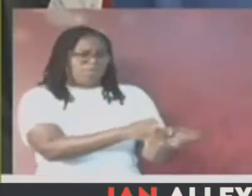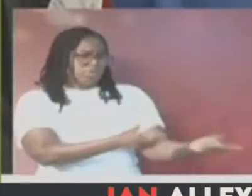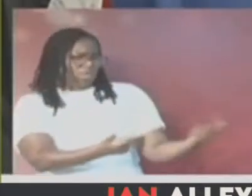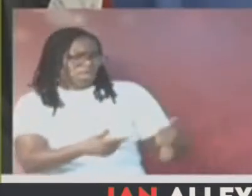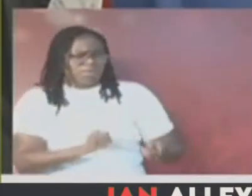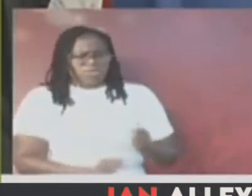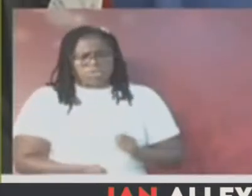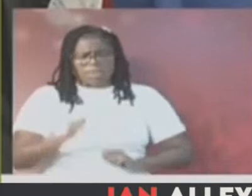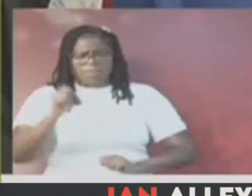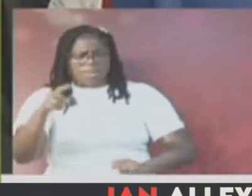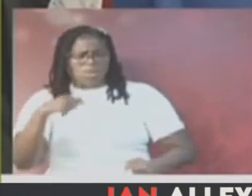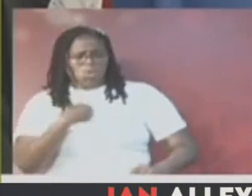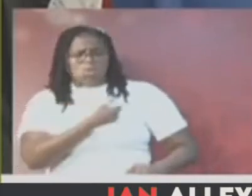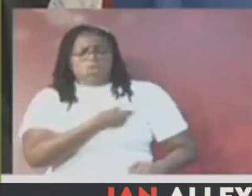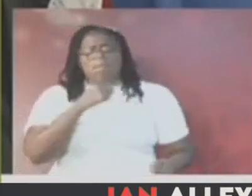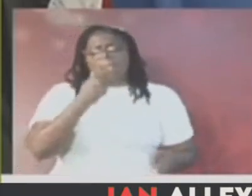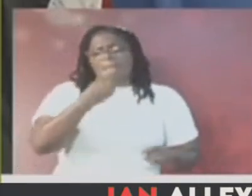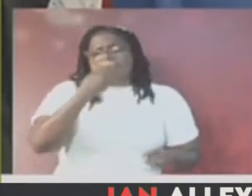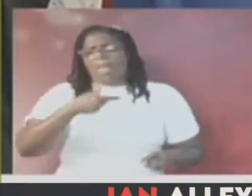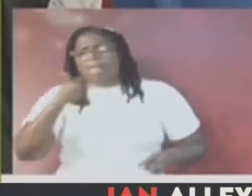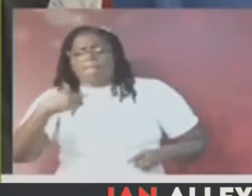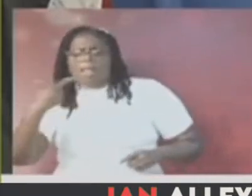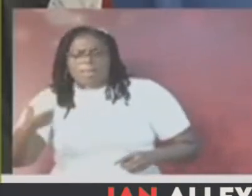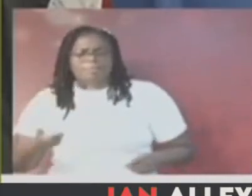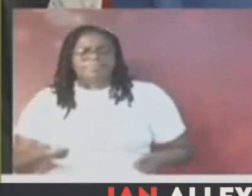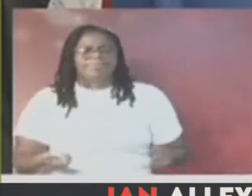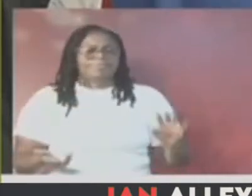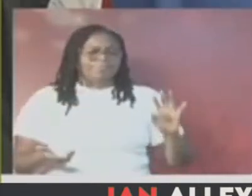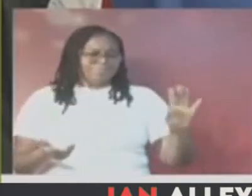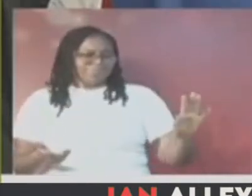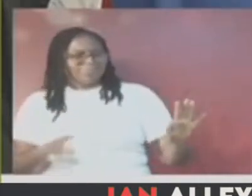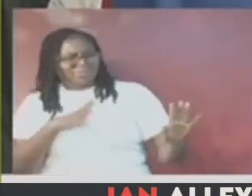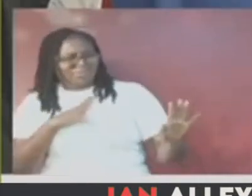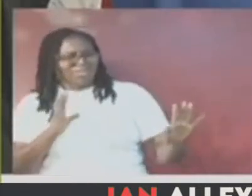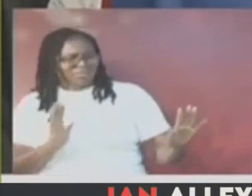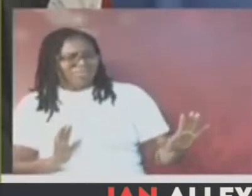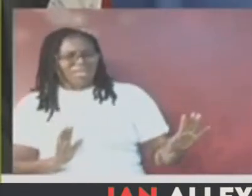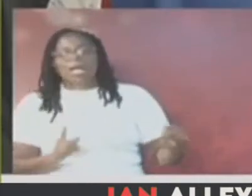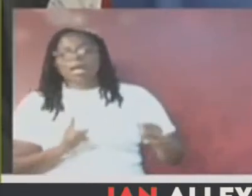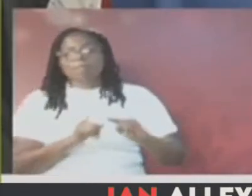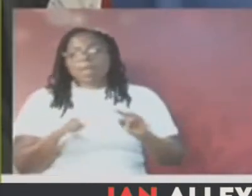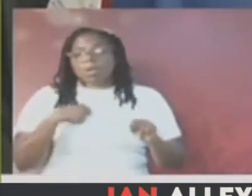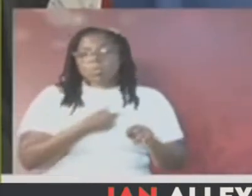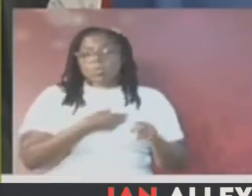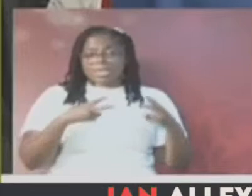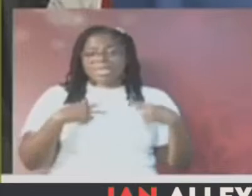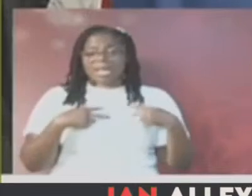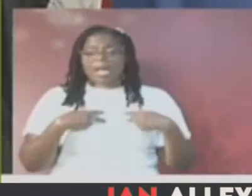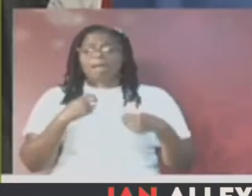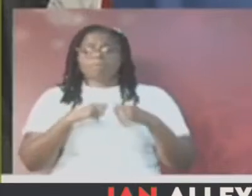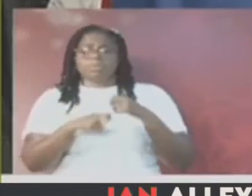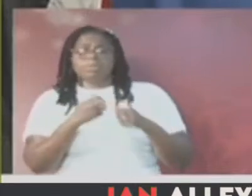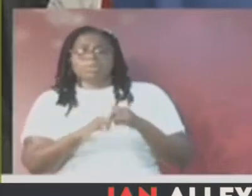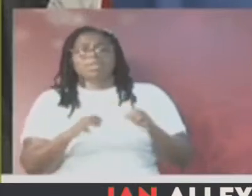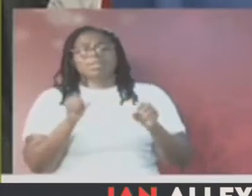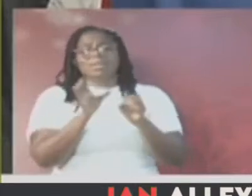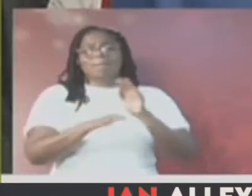good. But we would have had some difficulty building that dome, right?